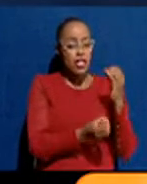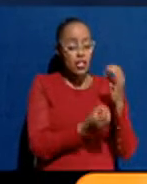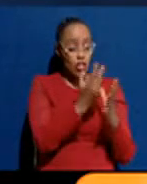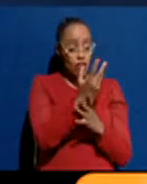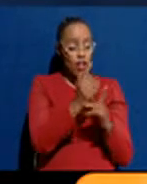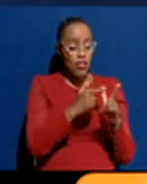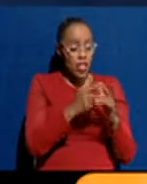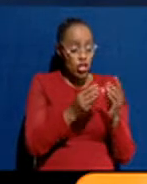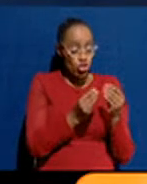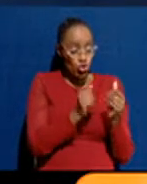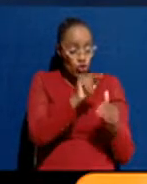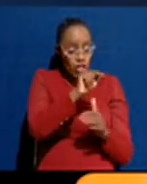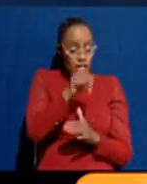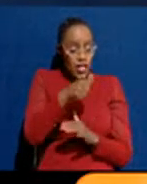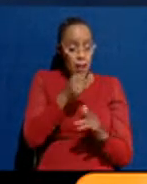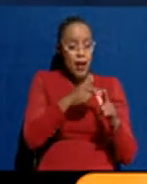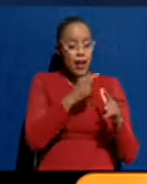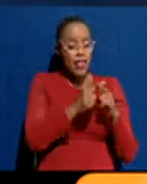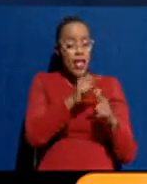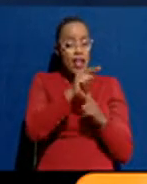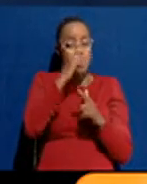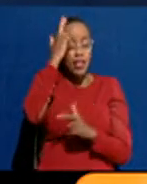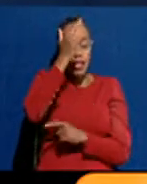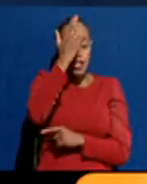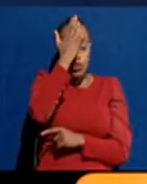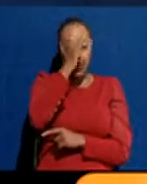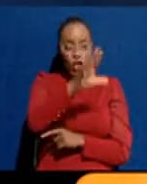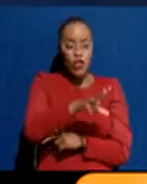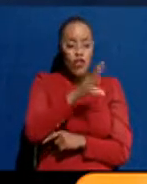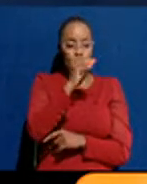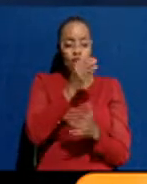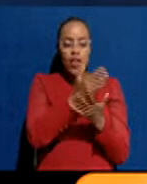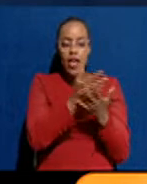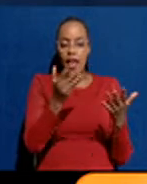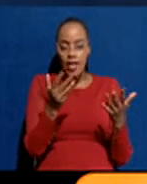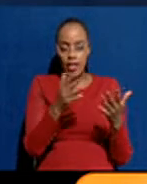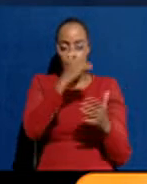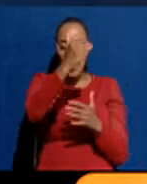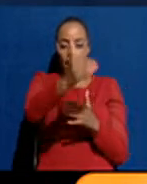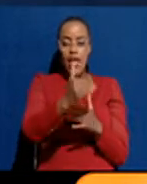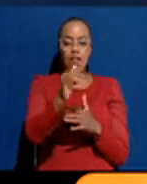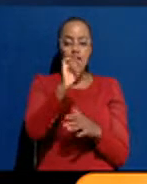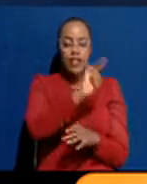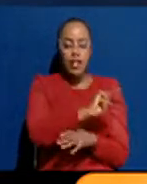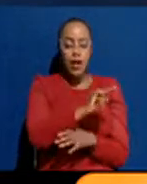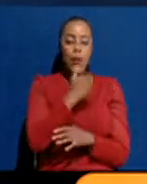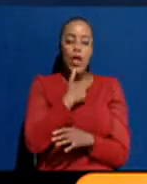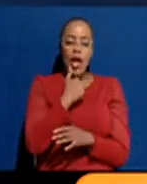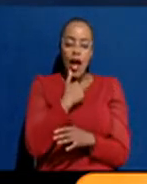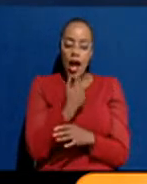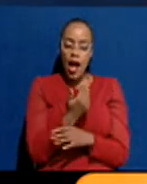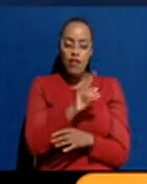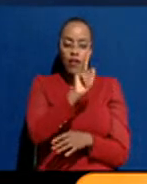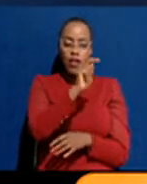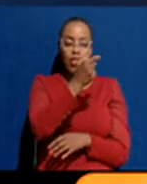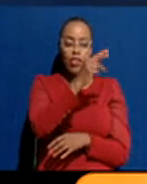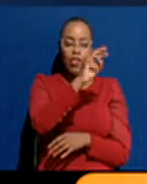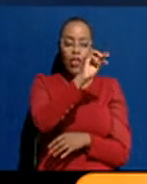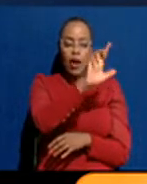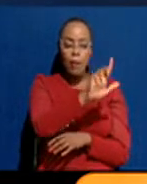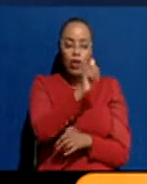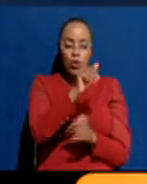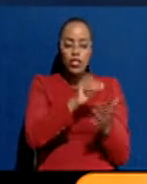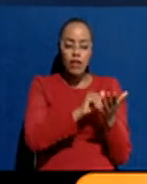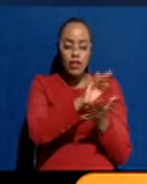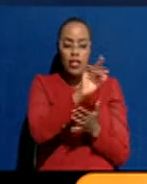meet that demand. And that's actually why you'll find in any mix for every day, there is an amount of thermos that have to be dispatched. The